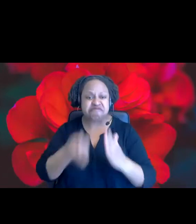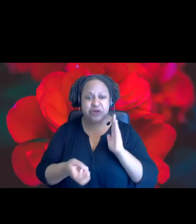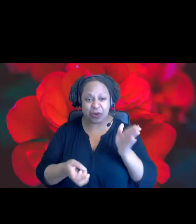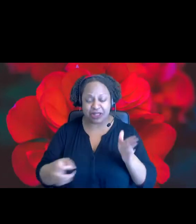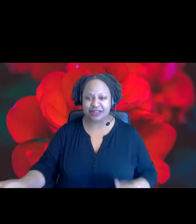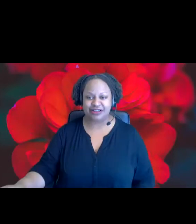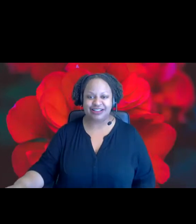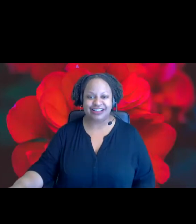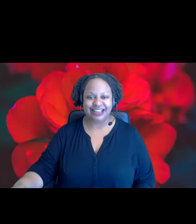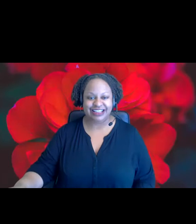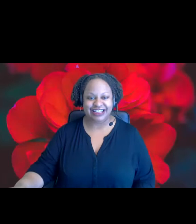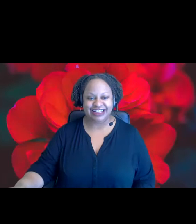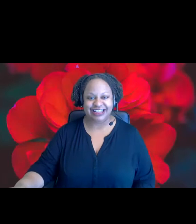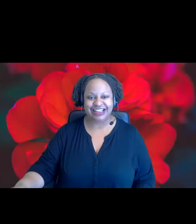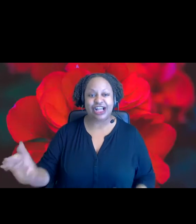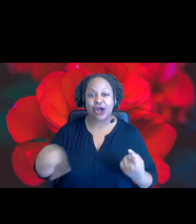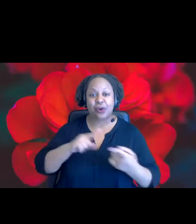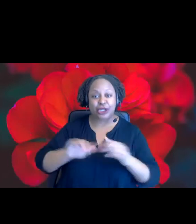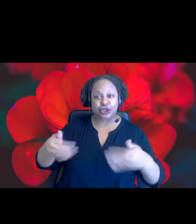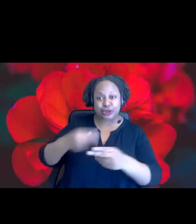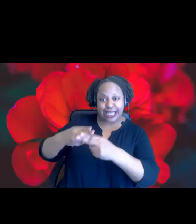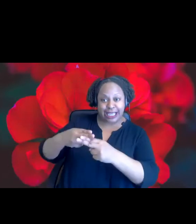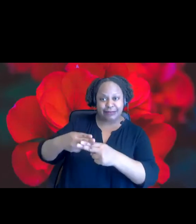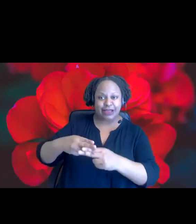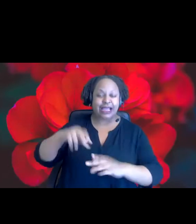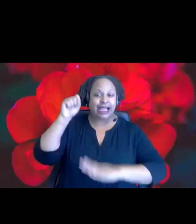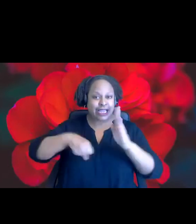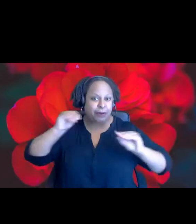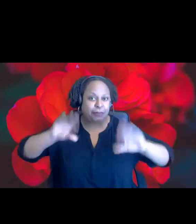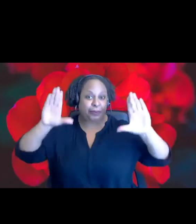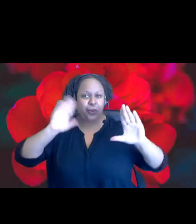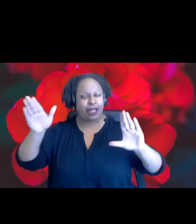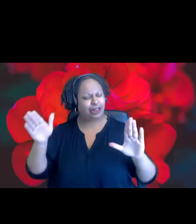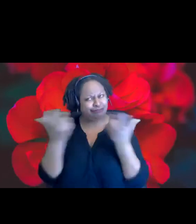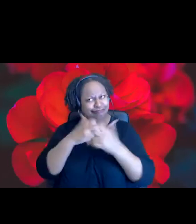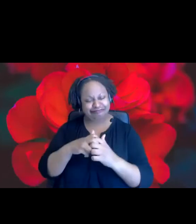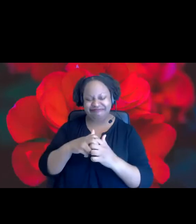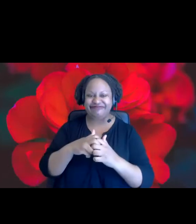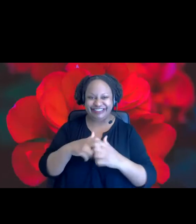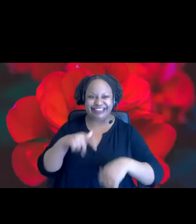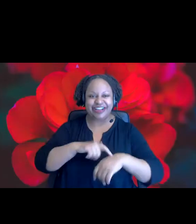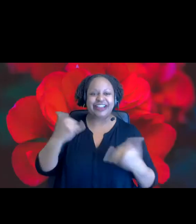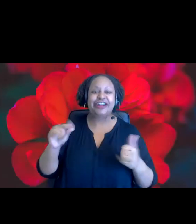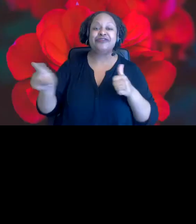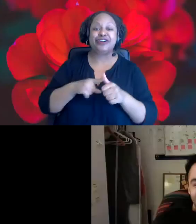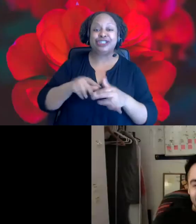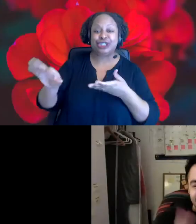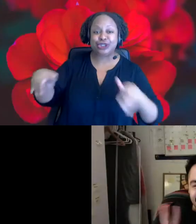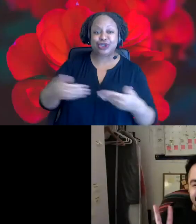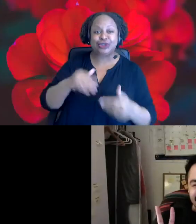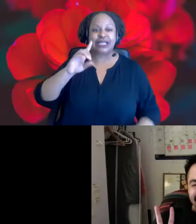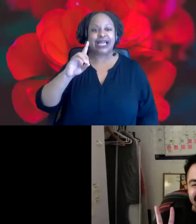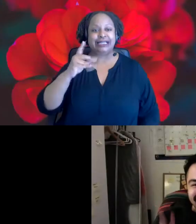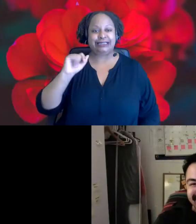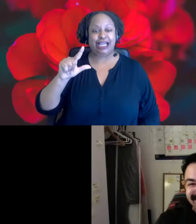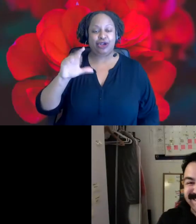to turn on their cameras when I say their name. It's going to be amazing choreography. So Daniel Carter, who is a